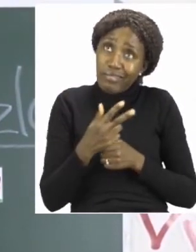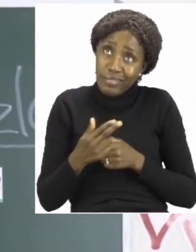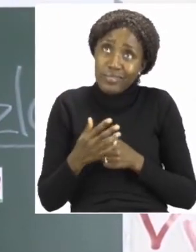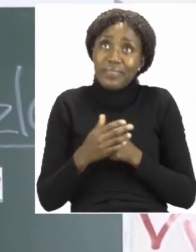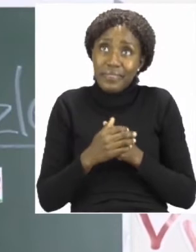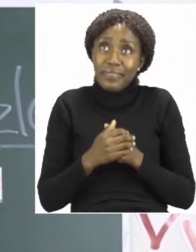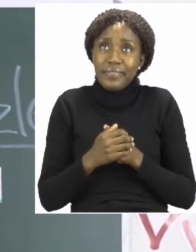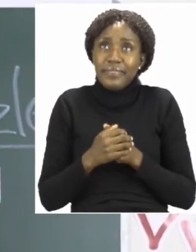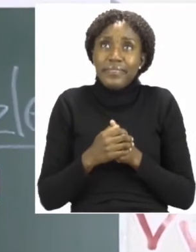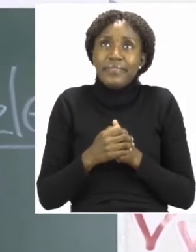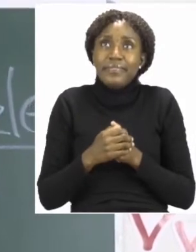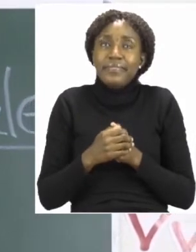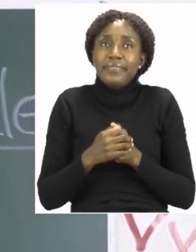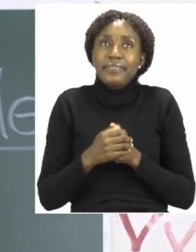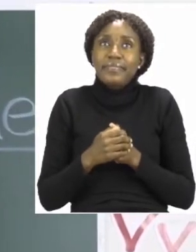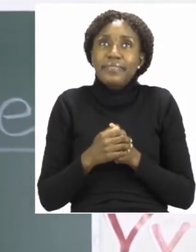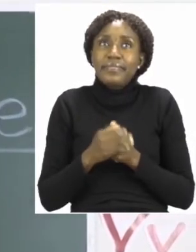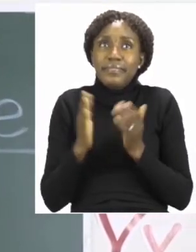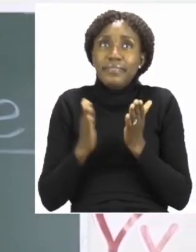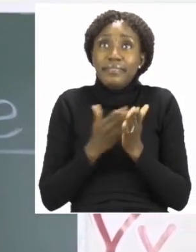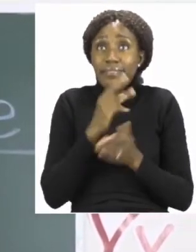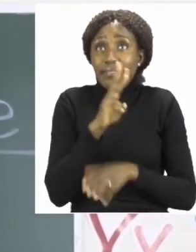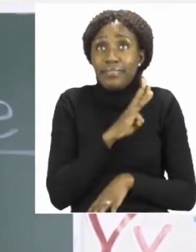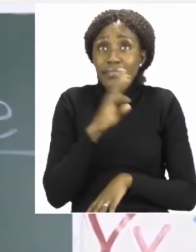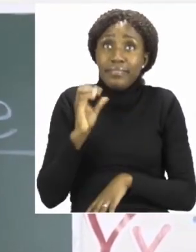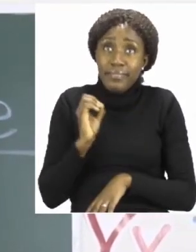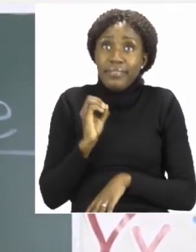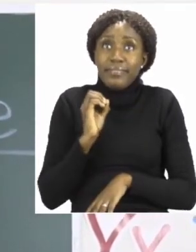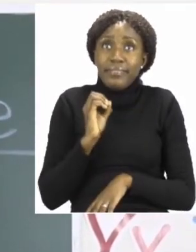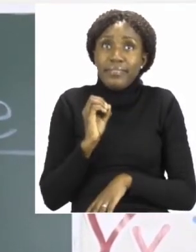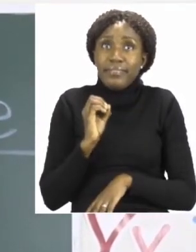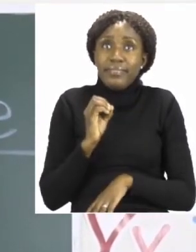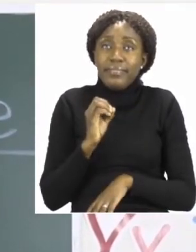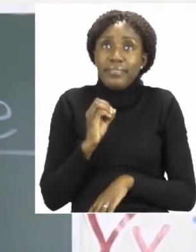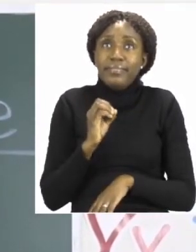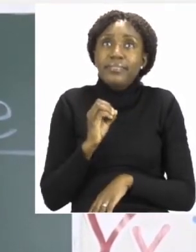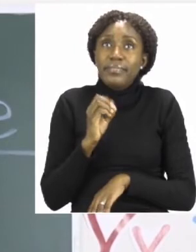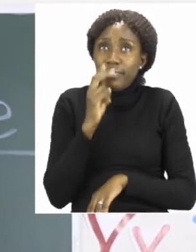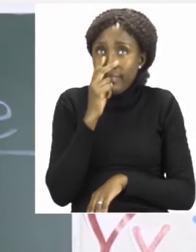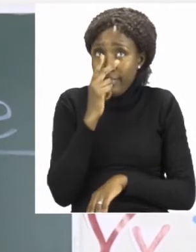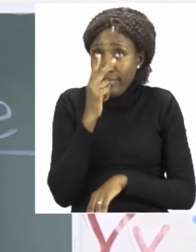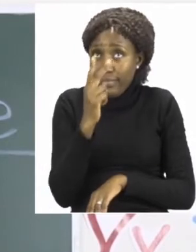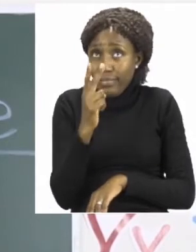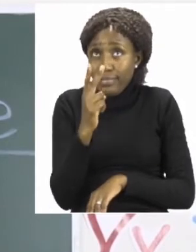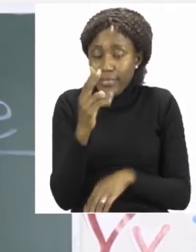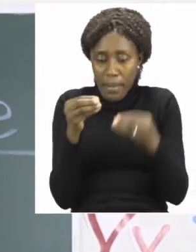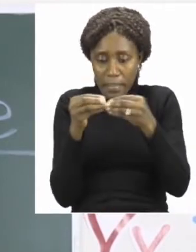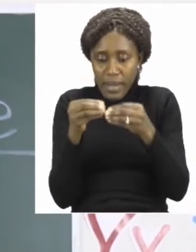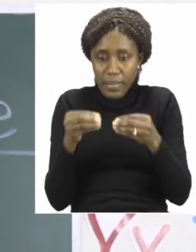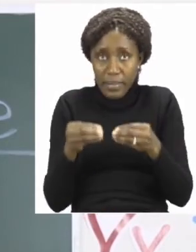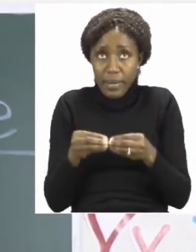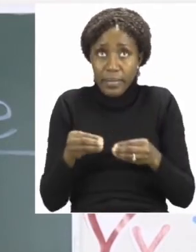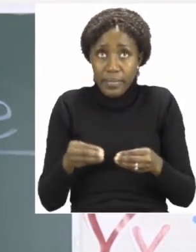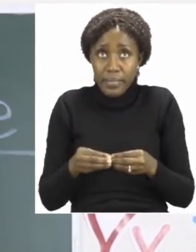now on page 30 you will see on the puzzle you have